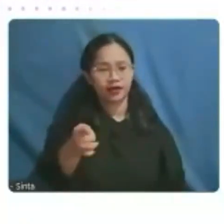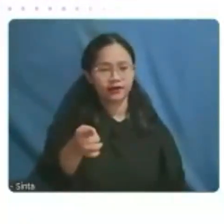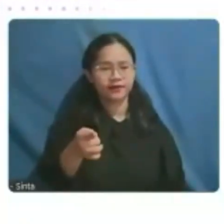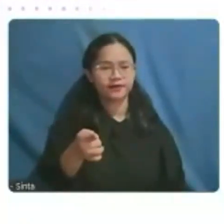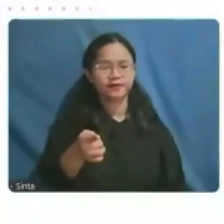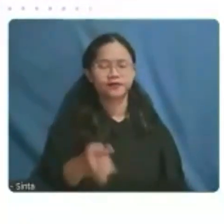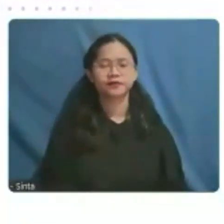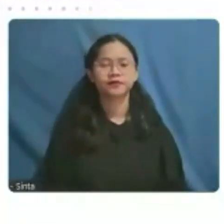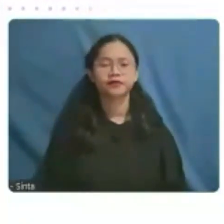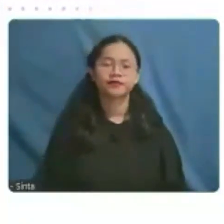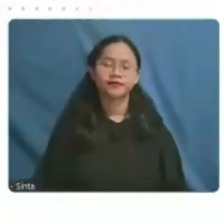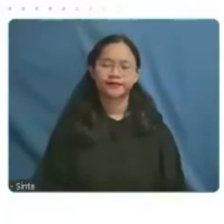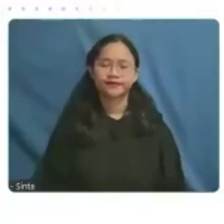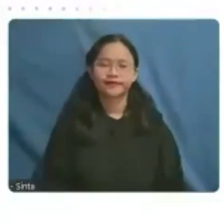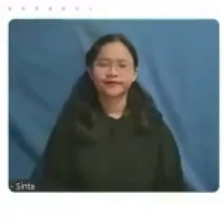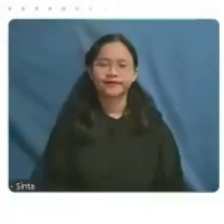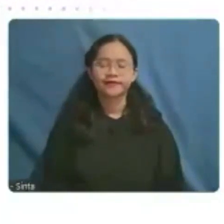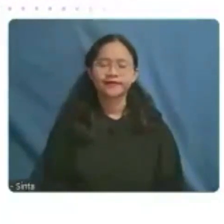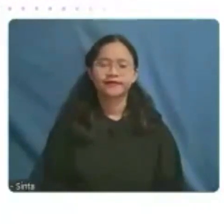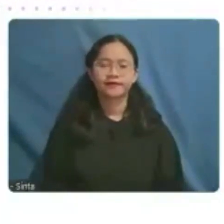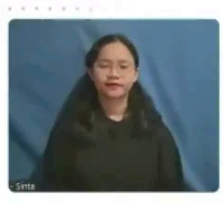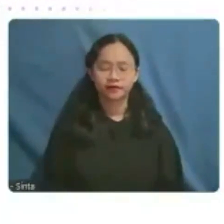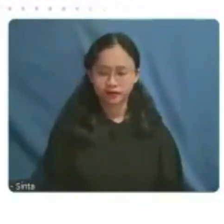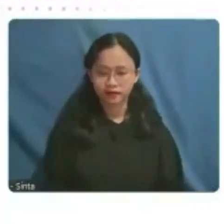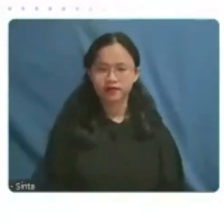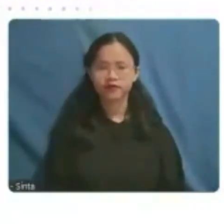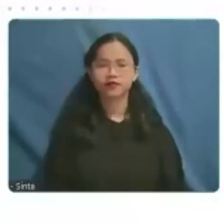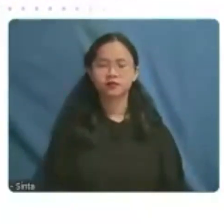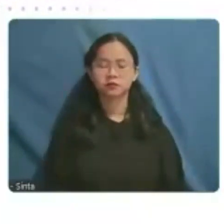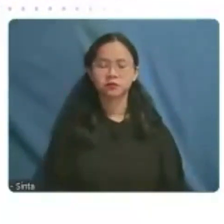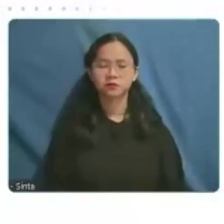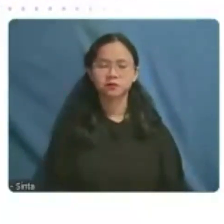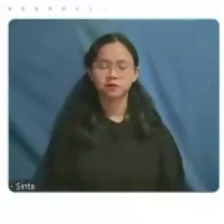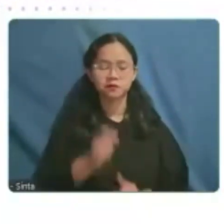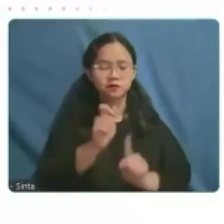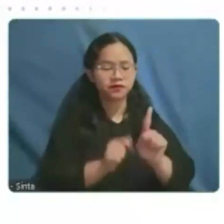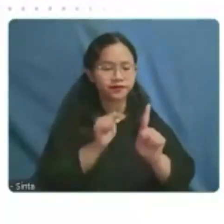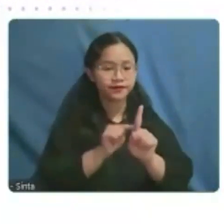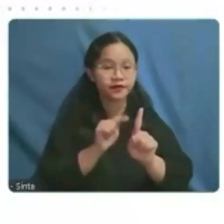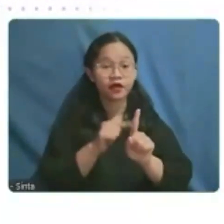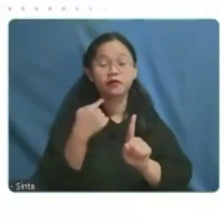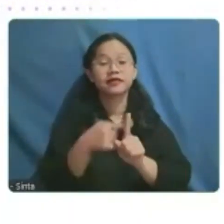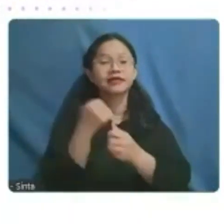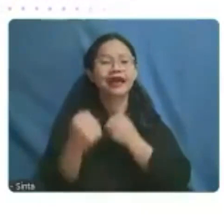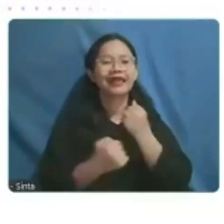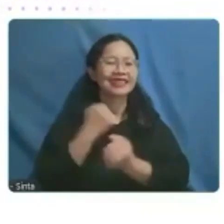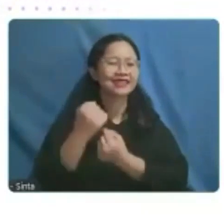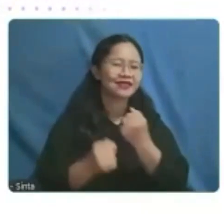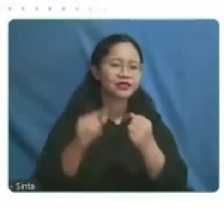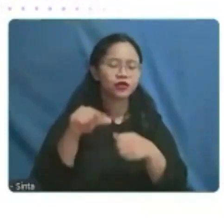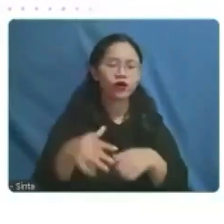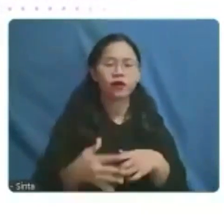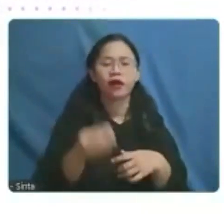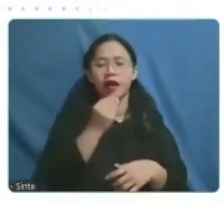Clean Cooking Alliance, the name. Lead Scientist for the Health Effects Institute International Program and Health